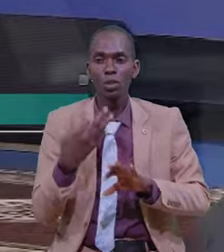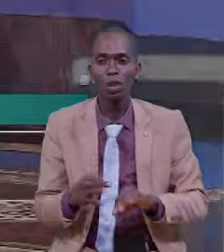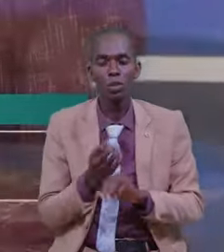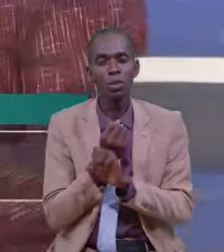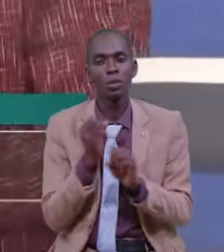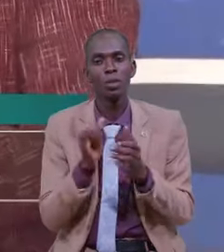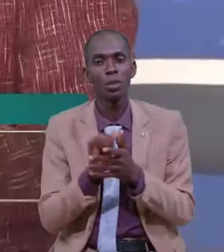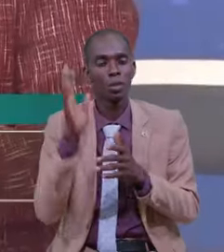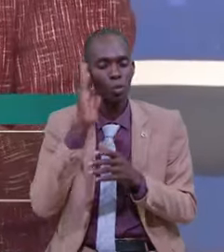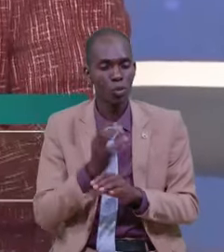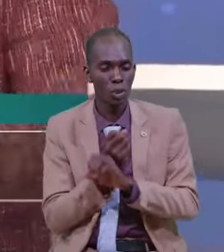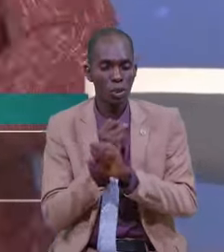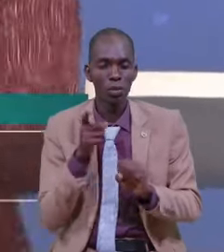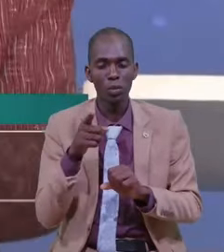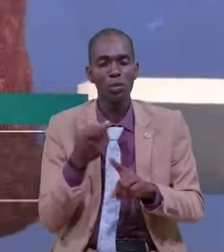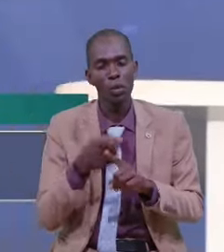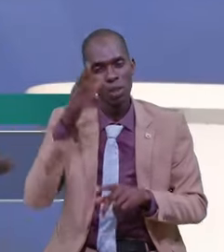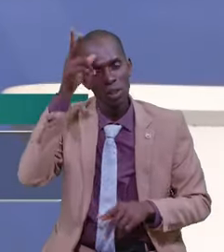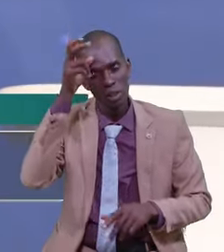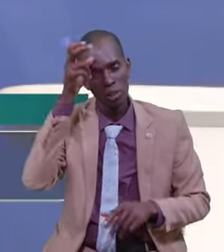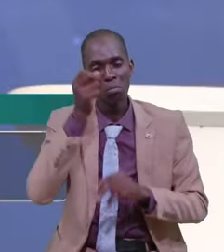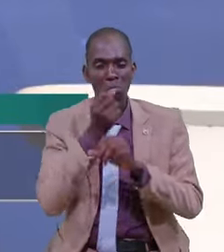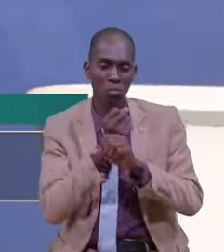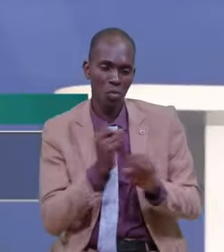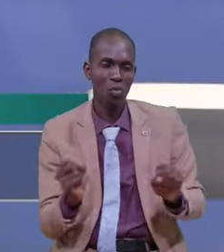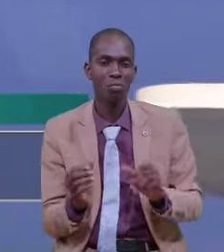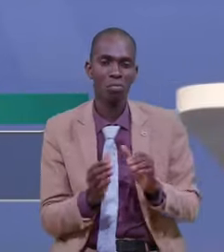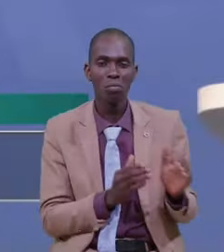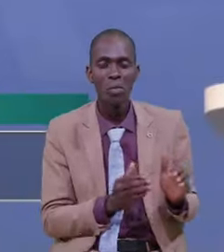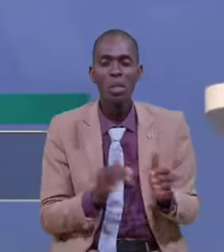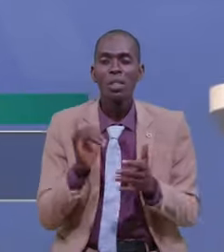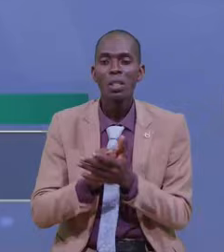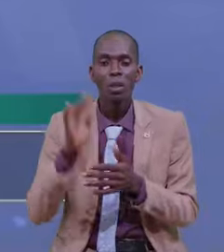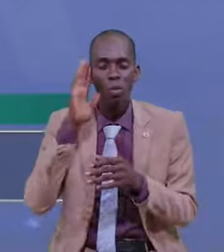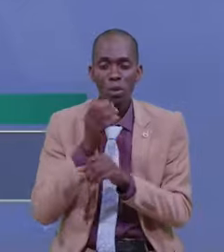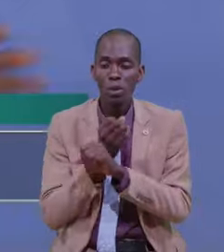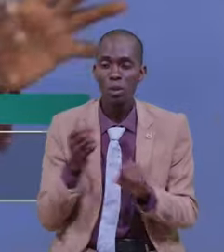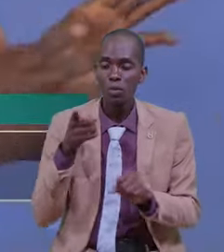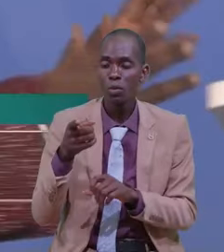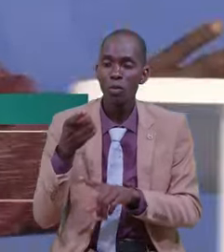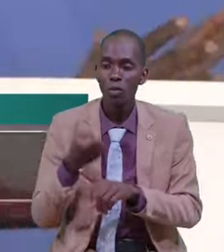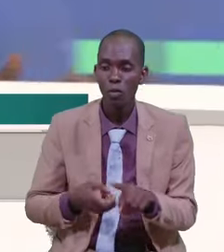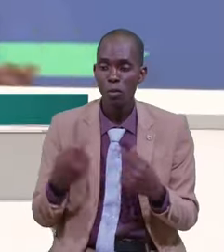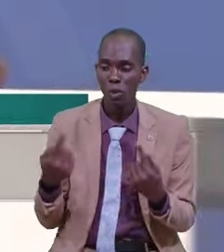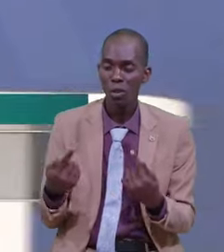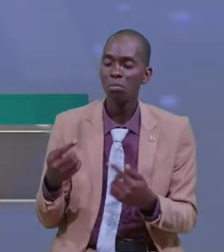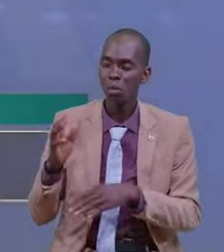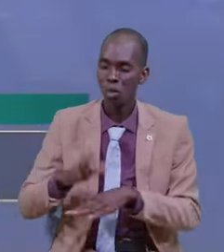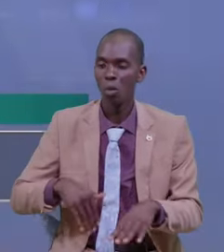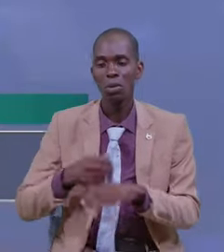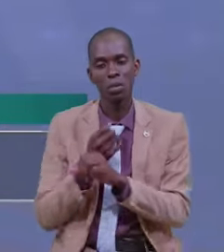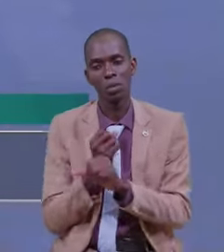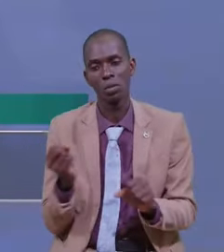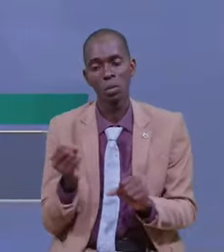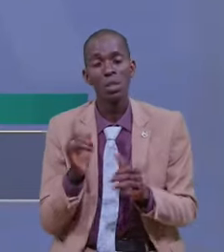Satan, salvation. That will shield you from sin, salvation. That will shield